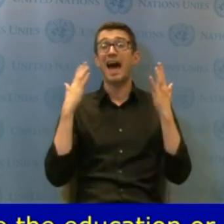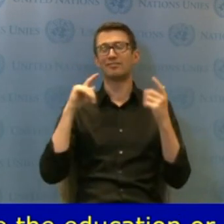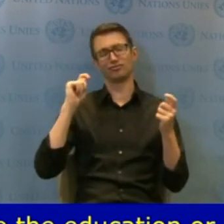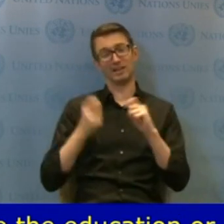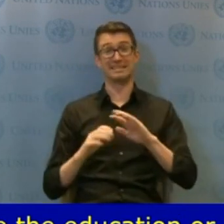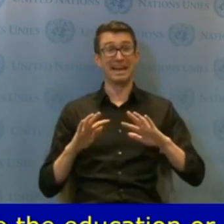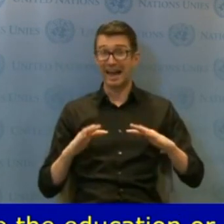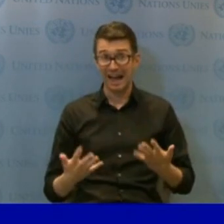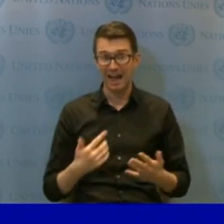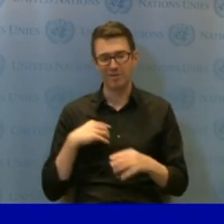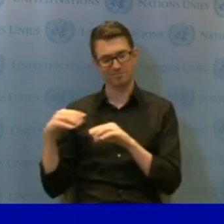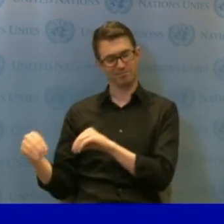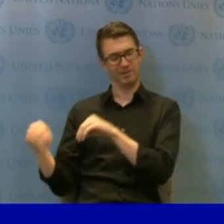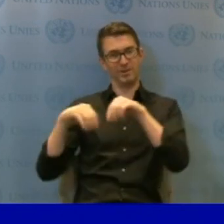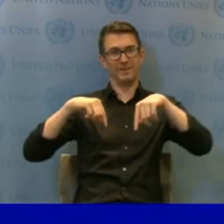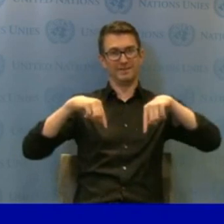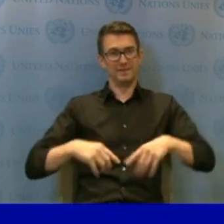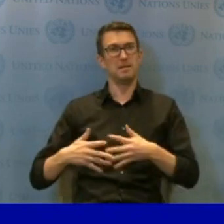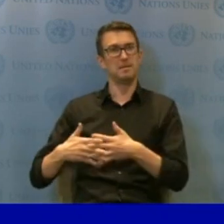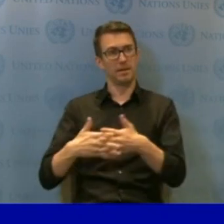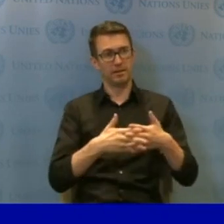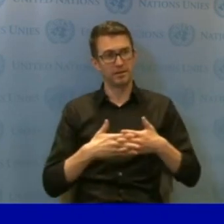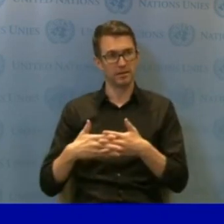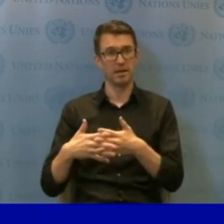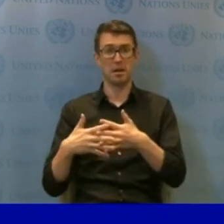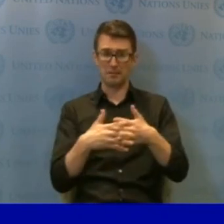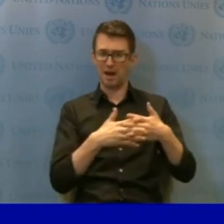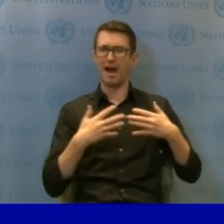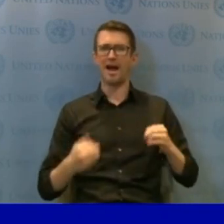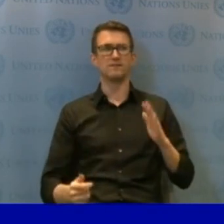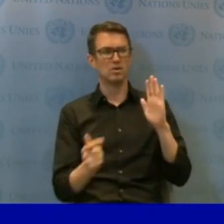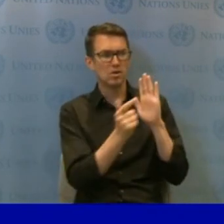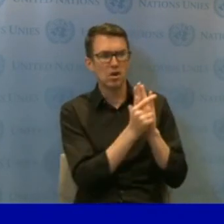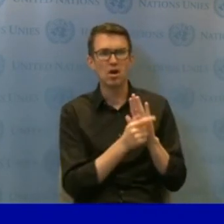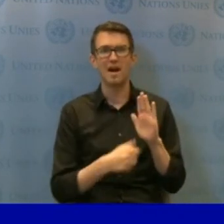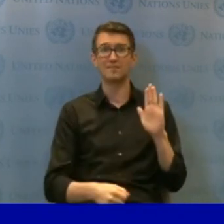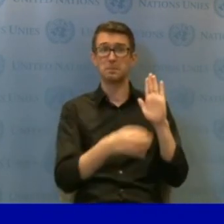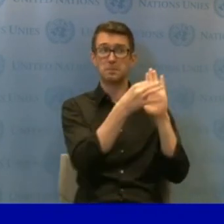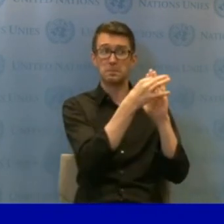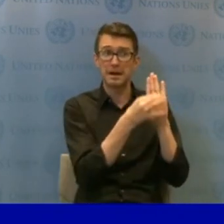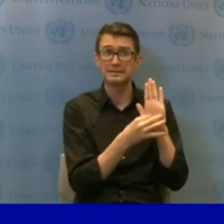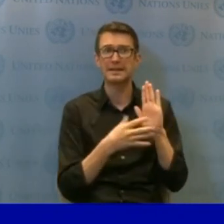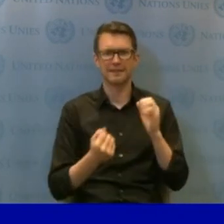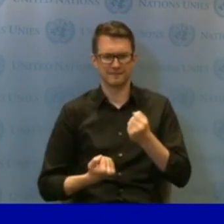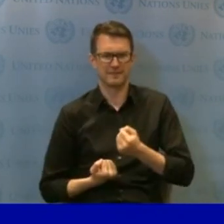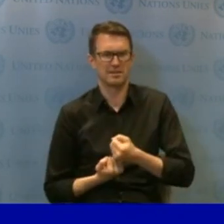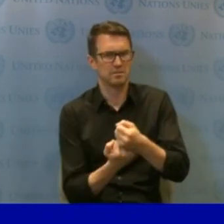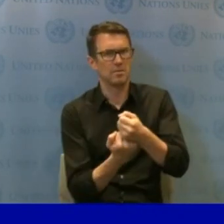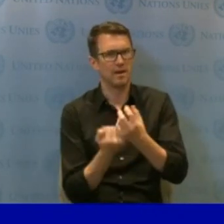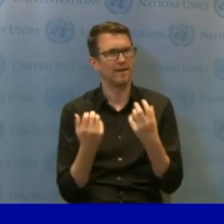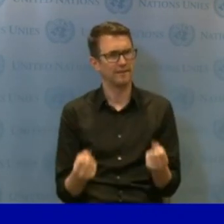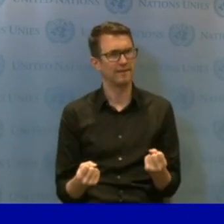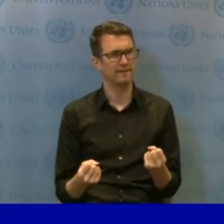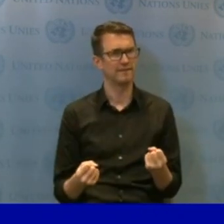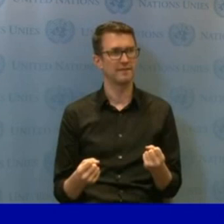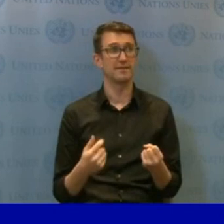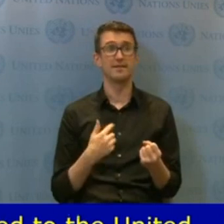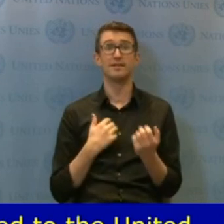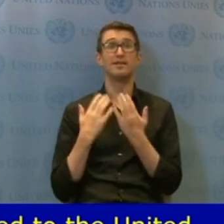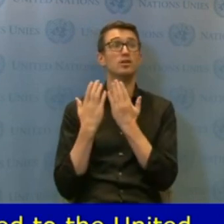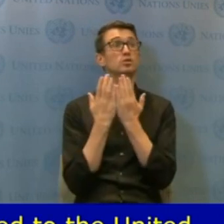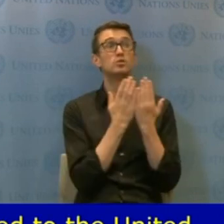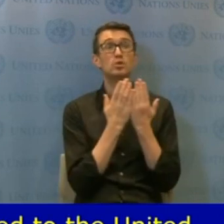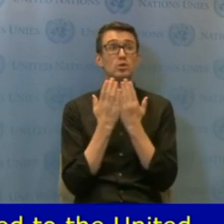and policies and supports, and the teachers made me feel like I was like any other student in